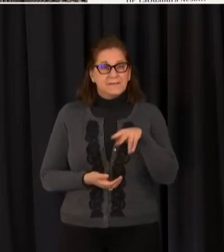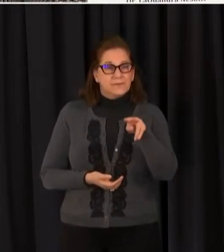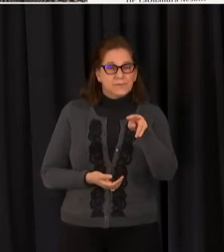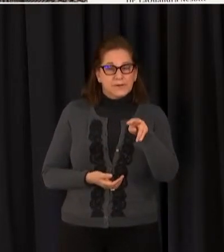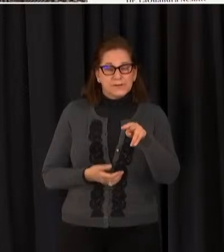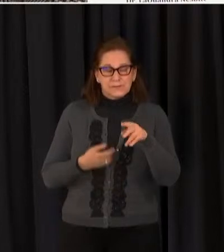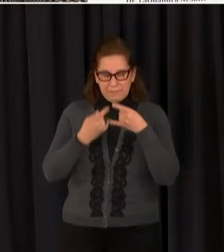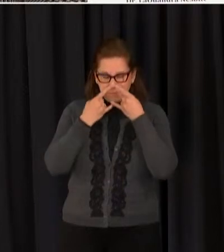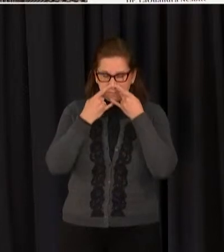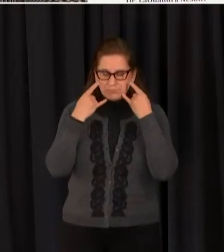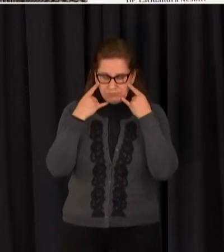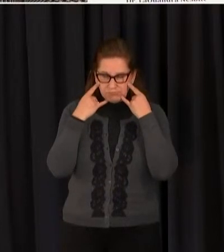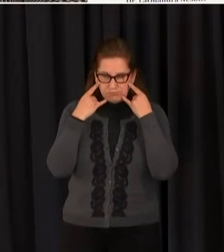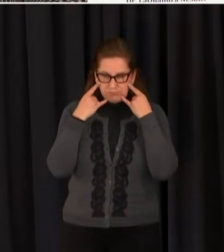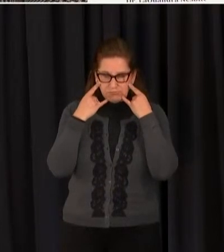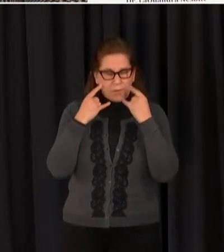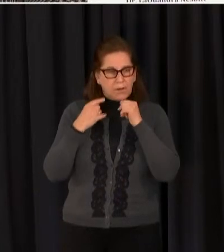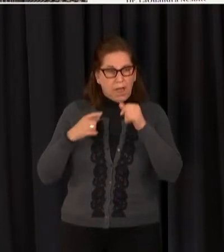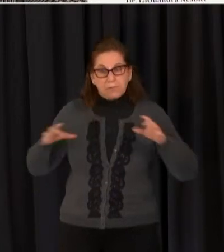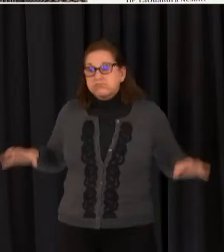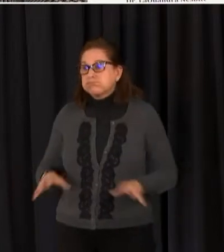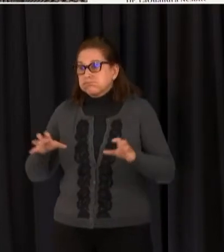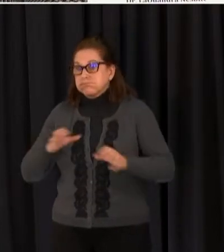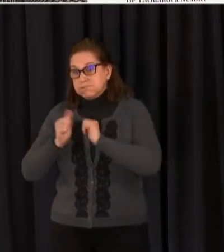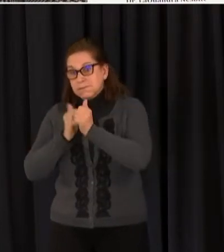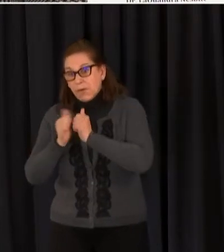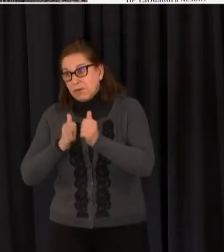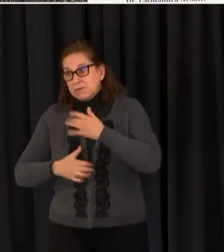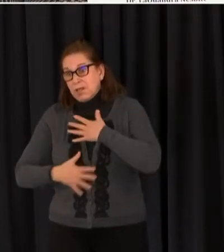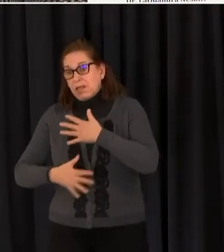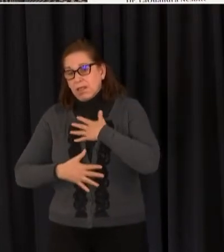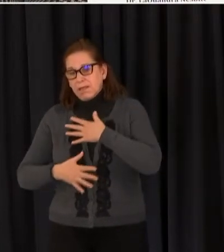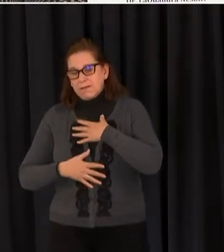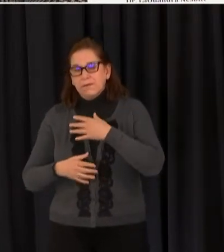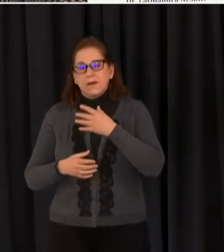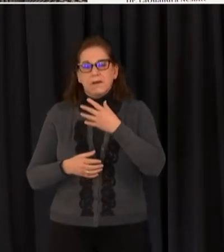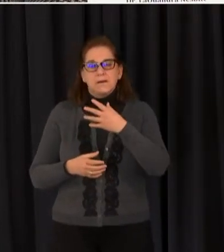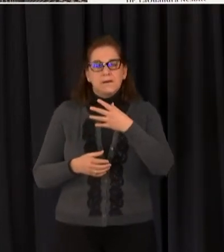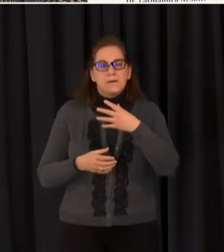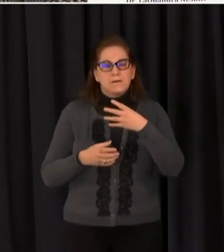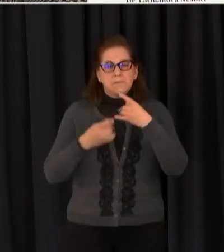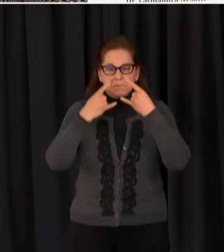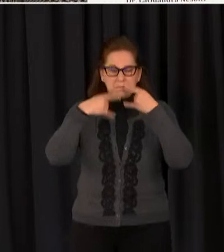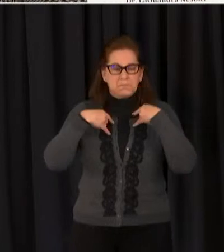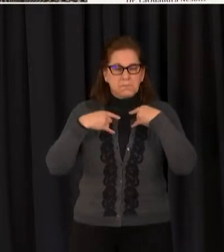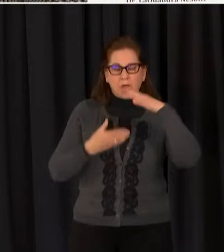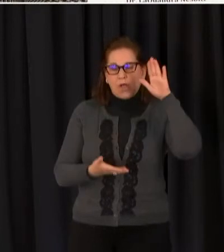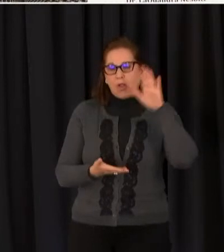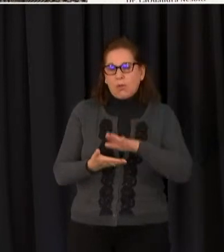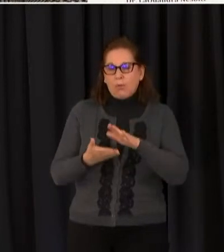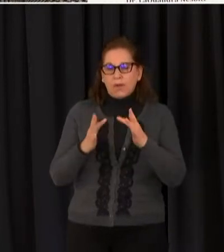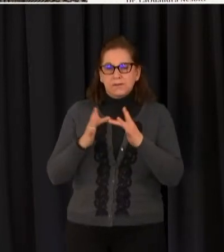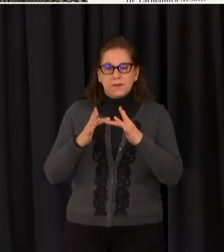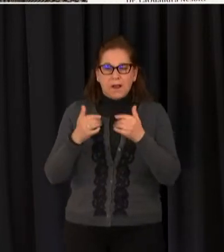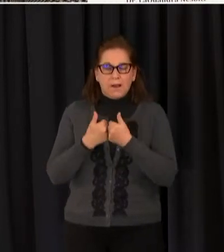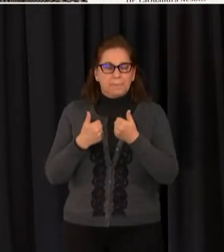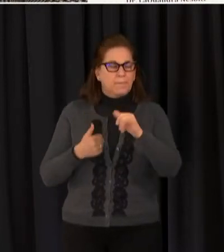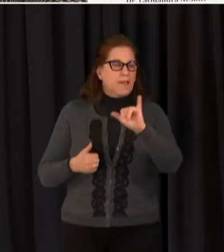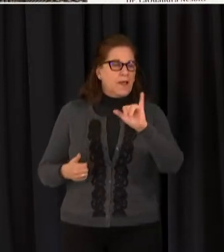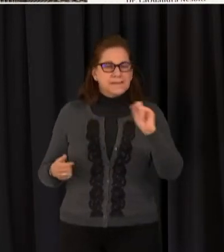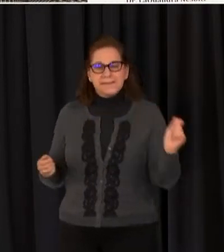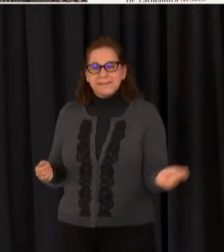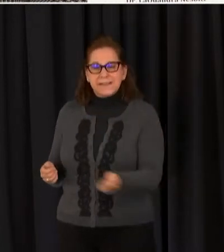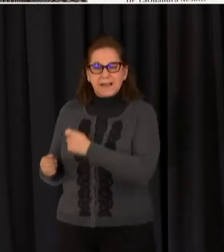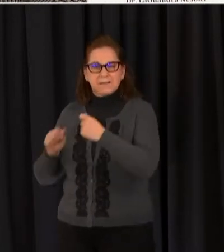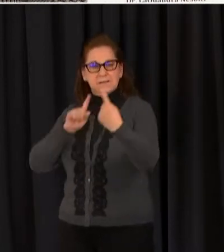field. And we are only allowing at this point low contact games, and that recommending that they should be held